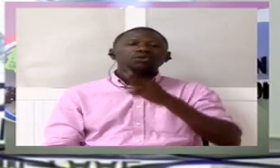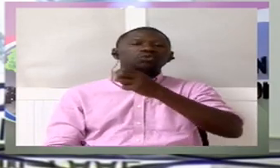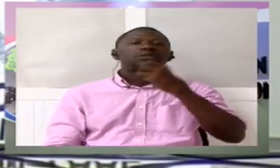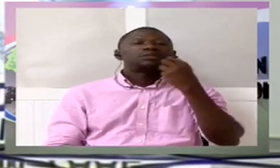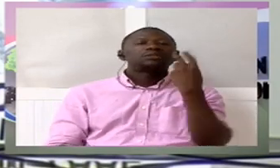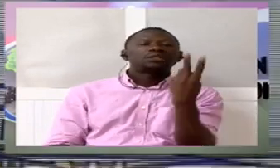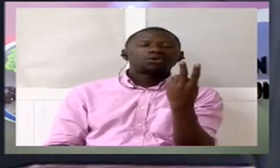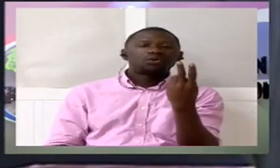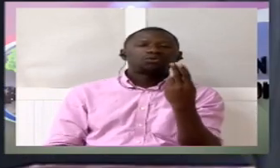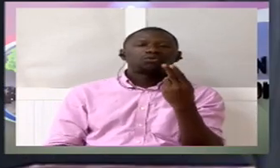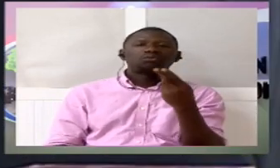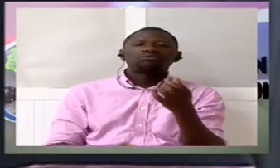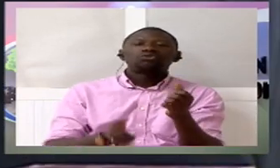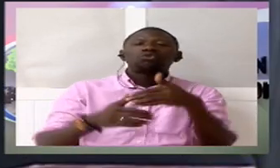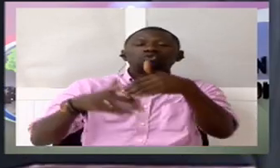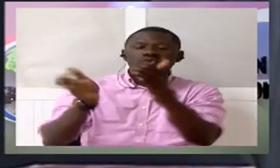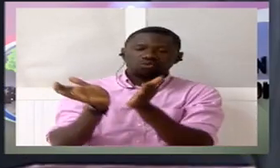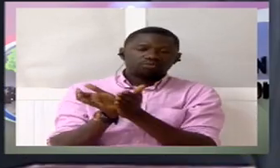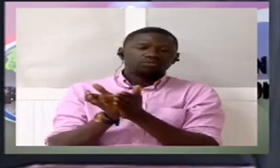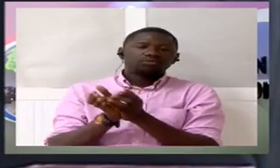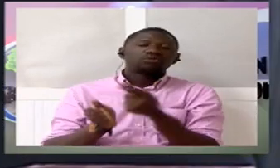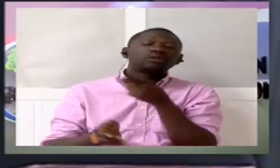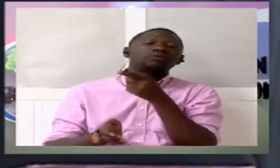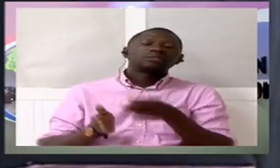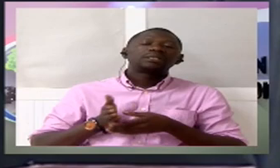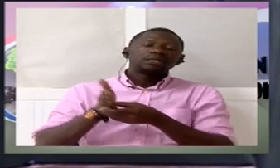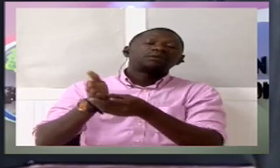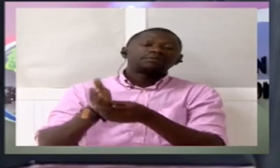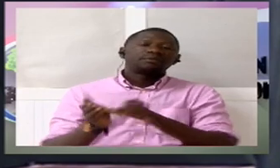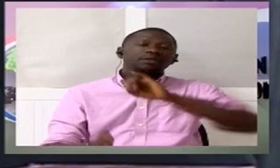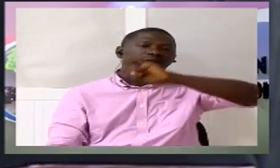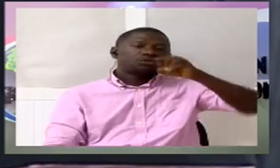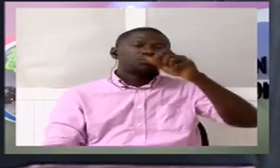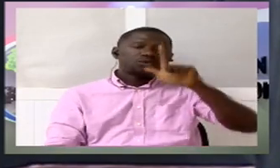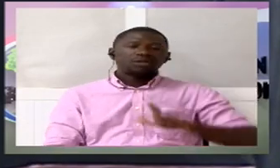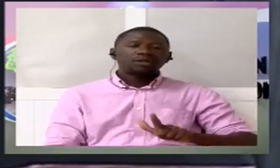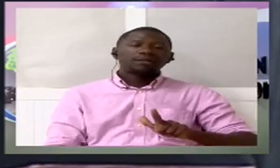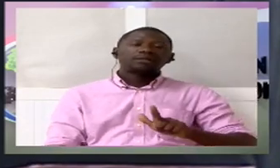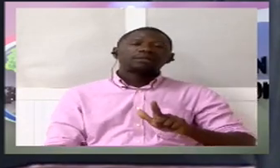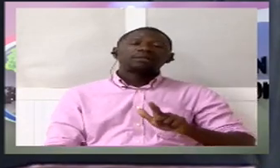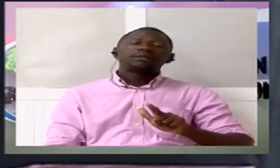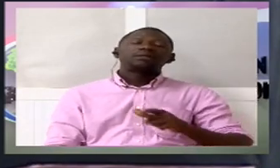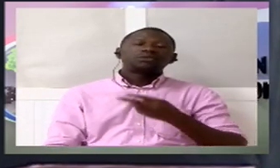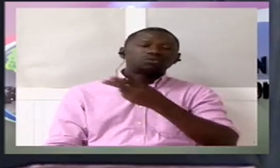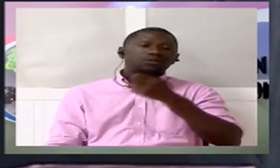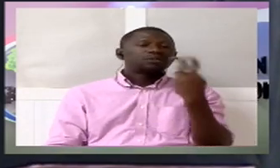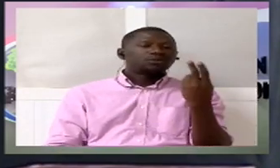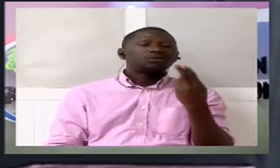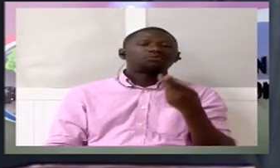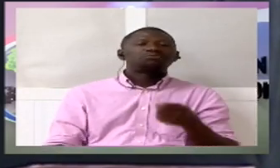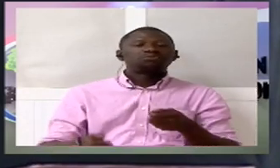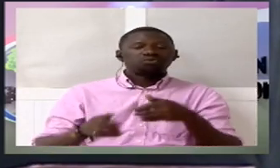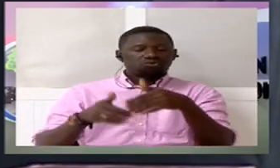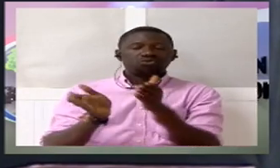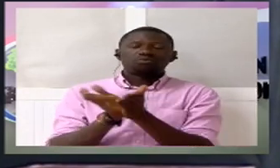nyaton kotino. He was the leader of the July 22nd movement. Biriyo dissolved le nata Green Boys samana. It was when they dissolved that the